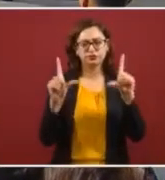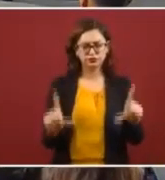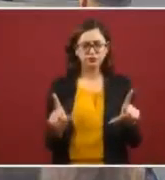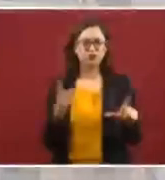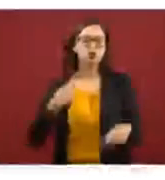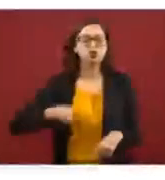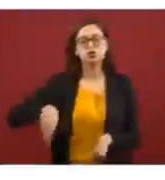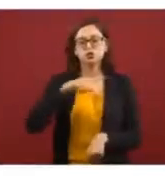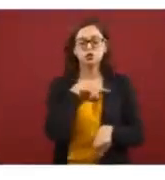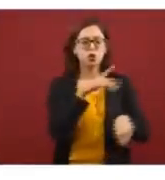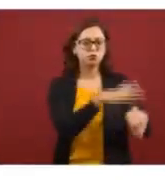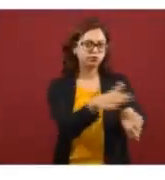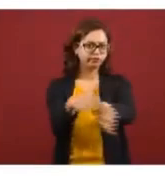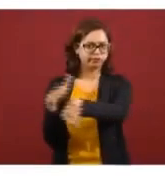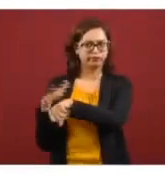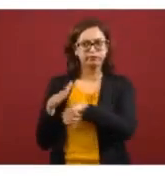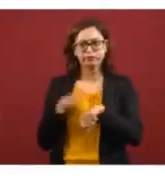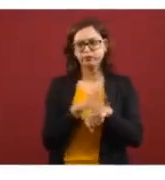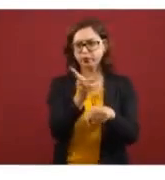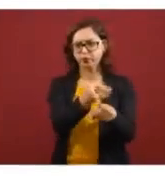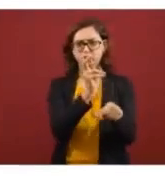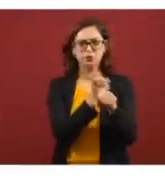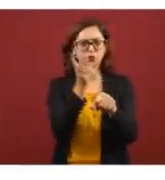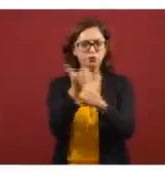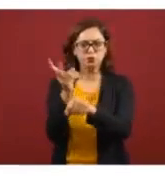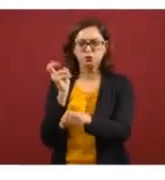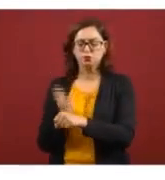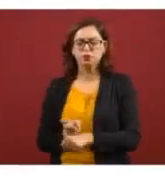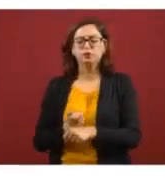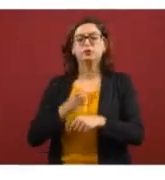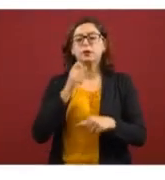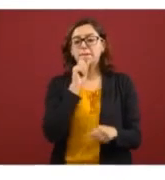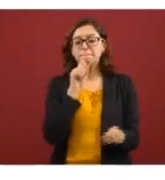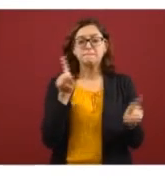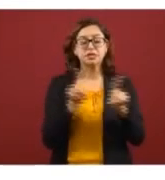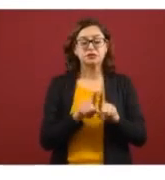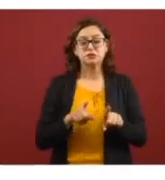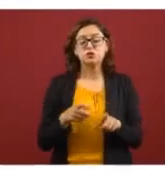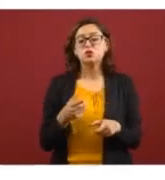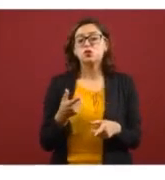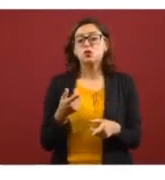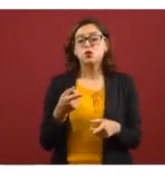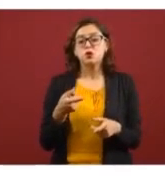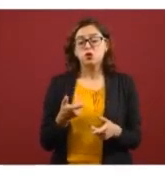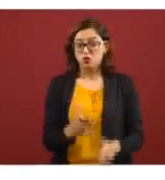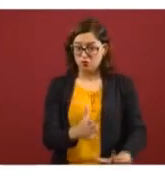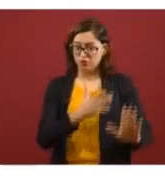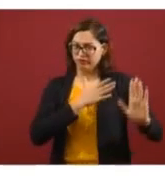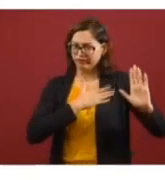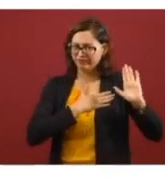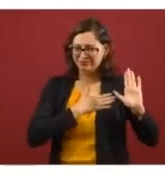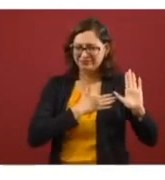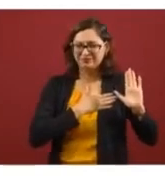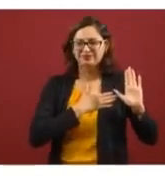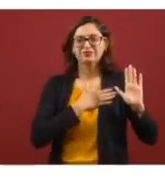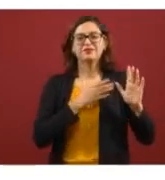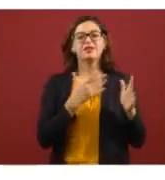in all of Mexico. And we're going to start asking people.